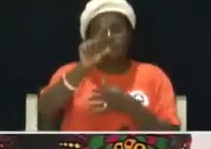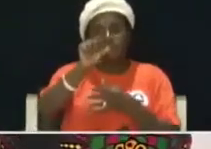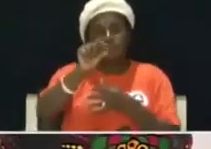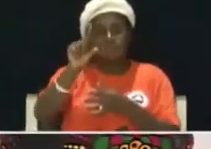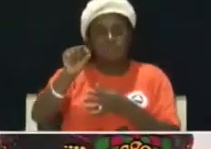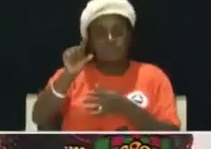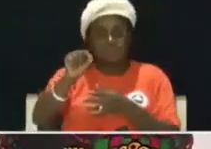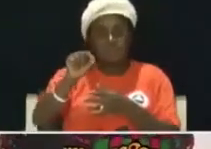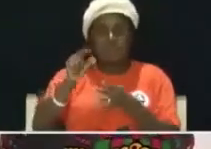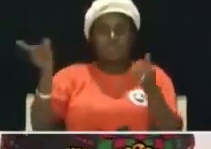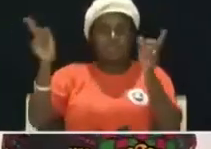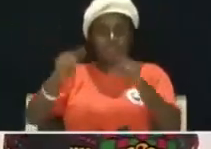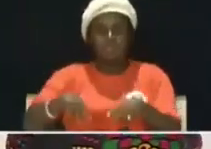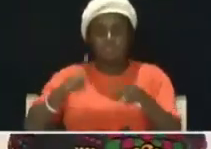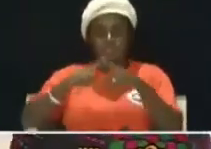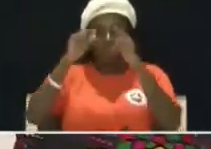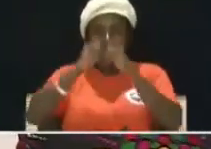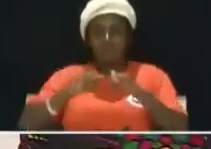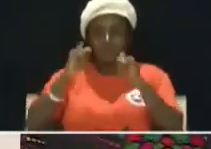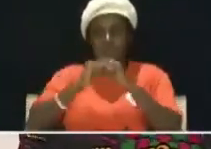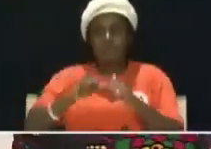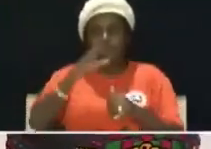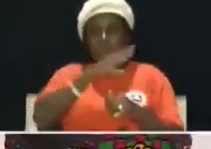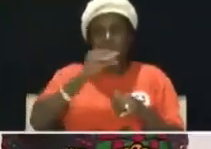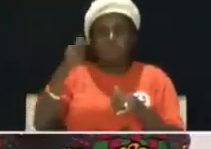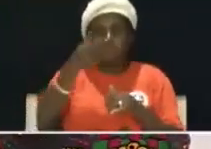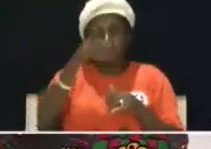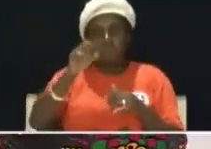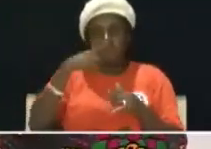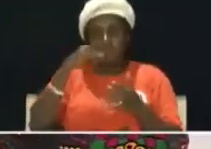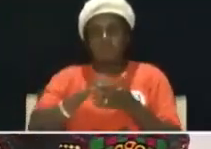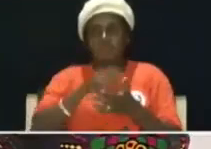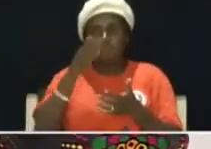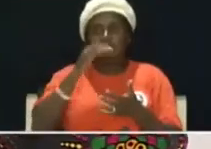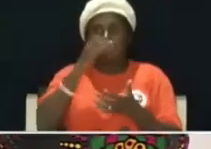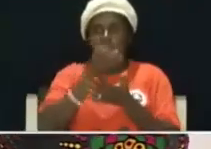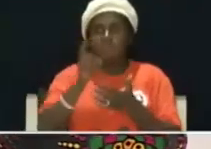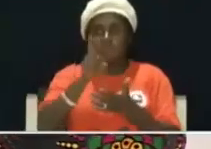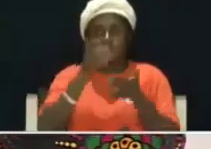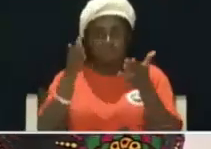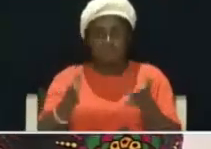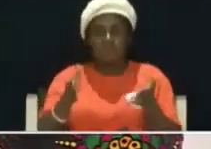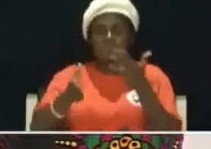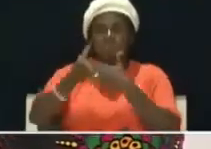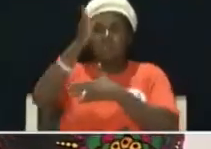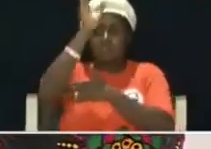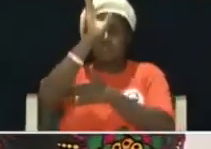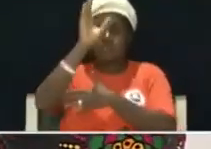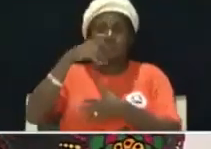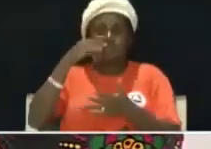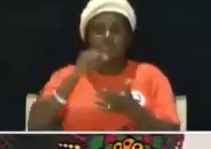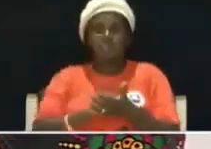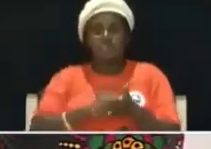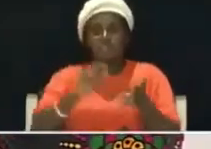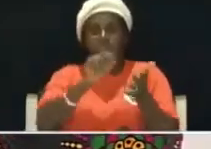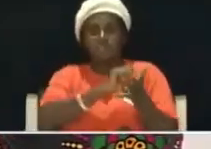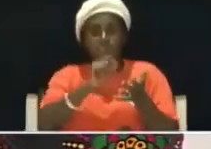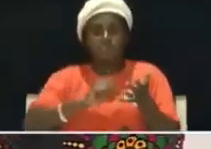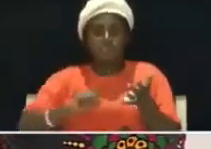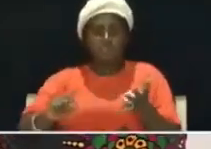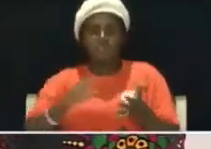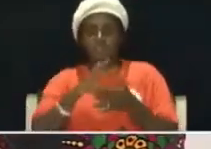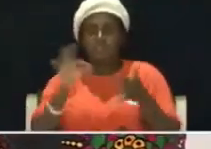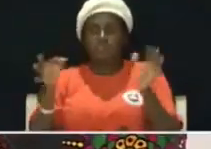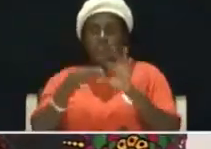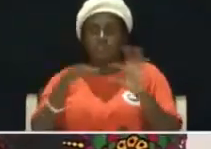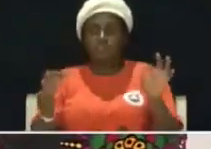2020, we came to the camp and Gio said, there's someone here that God said he should narrate a story about when he